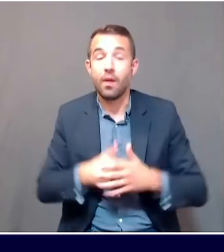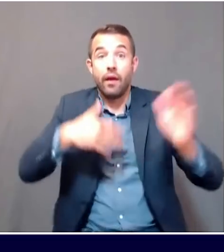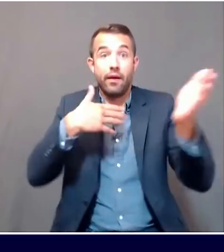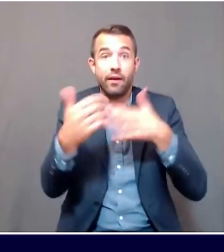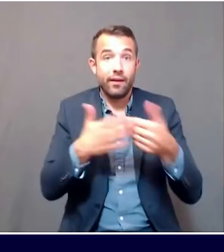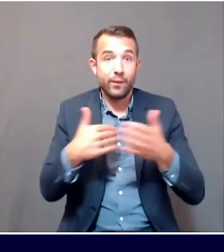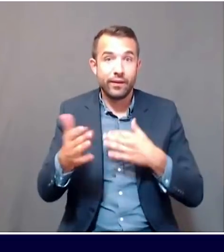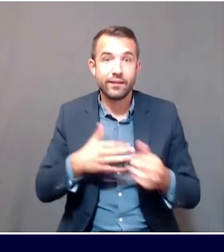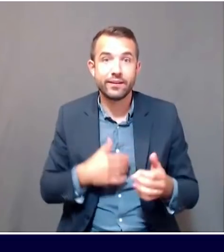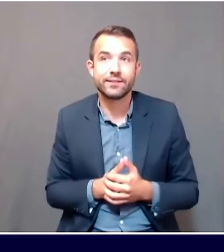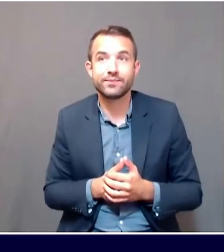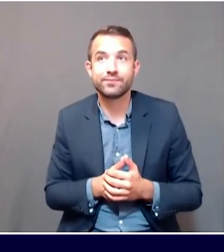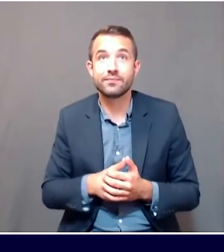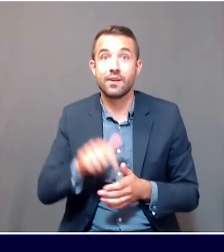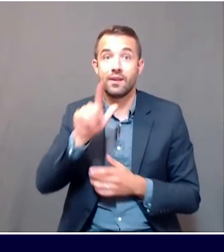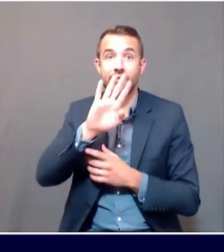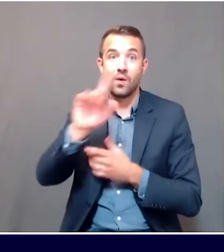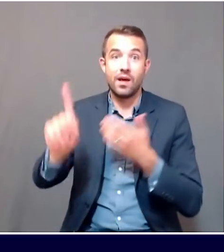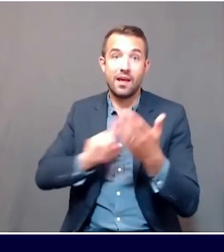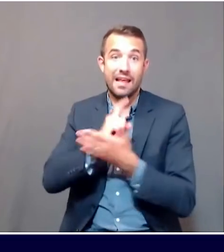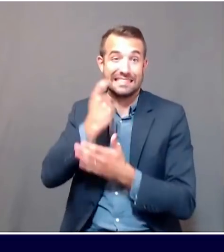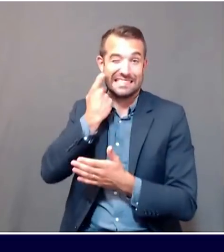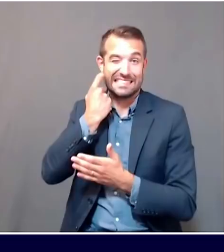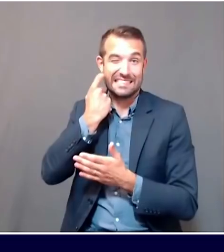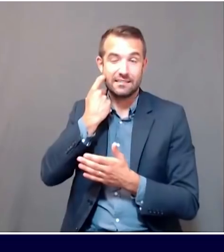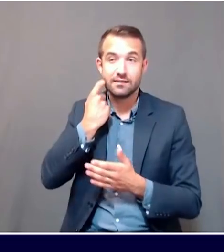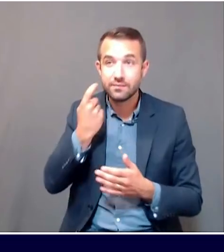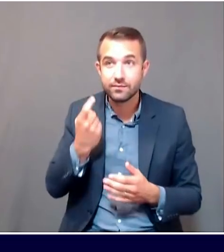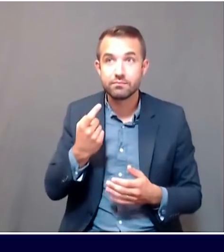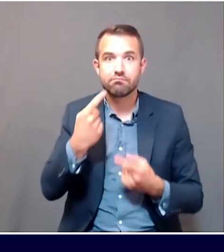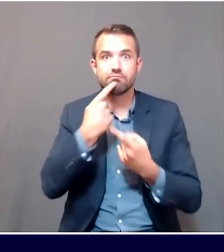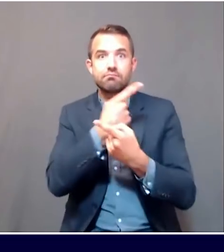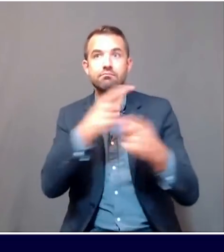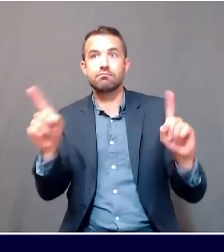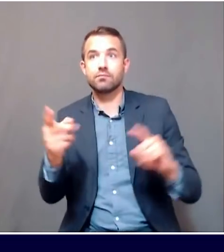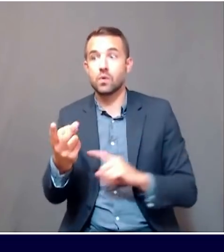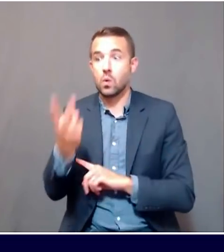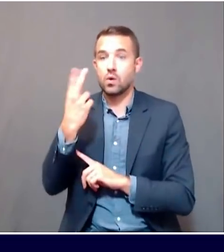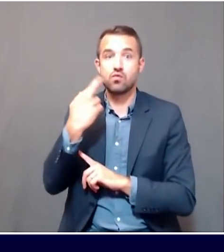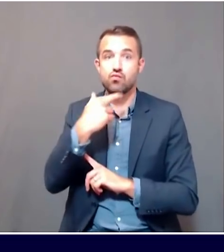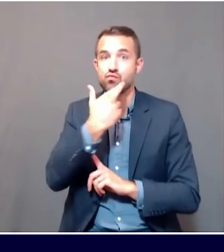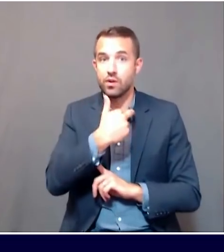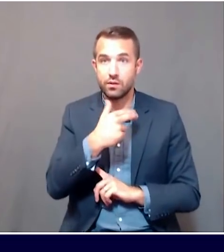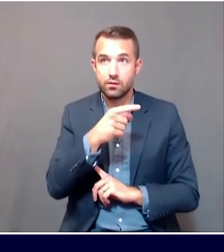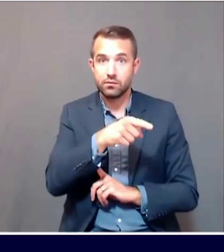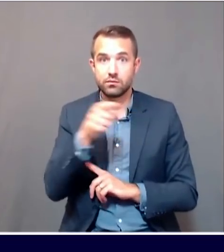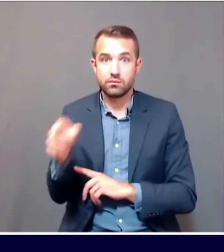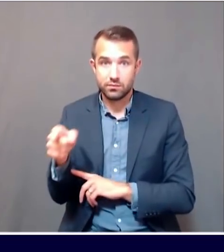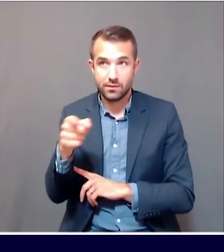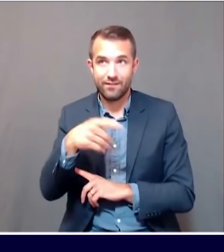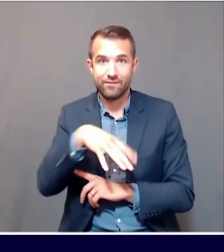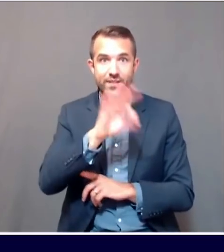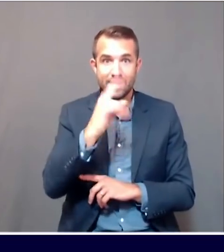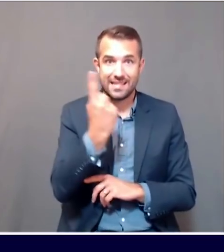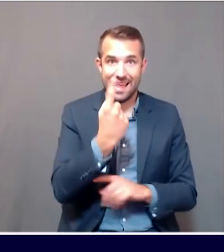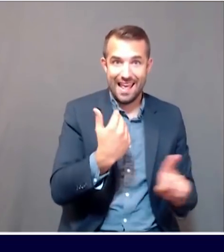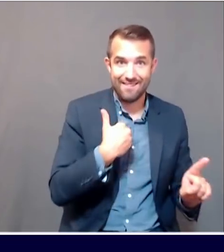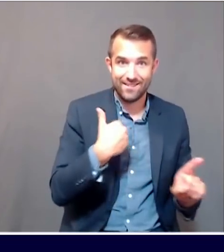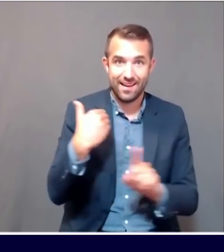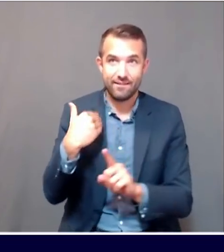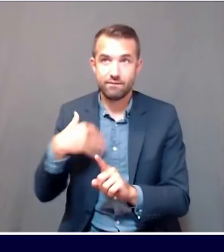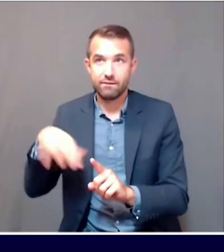2 restaurants. Bruno's in Portland announced on Facebook it's shutting down for 2 weeks, admitting that it's above and beyond